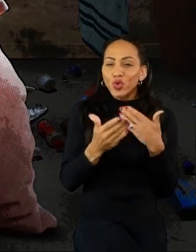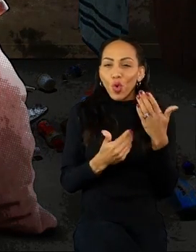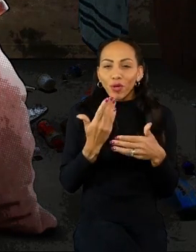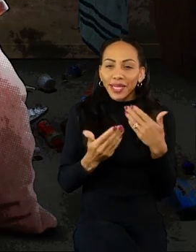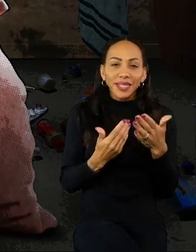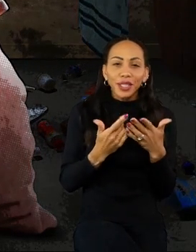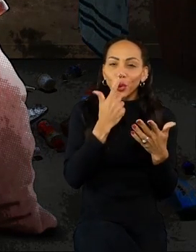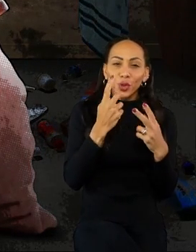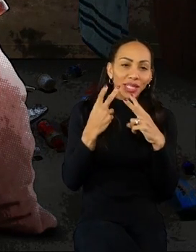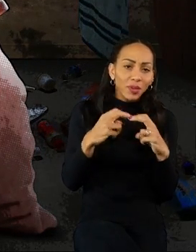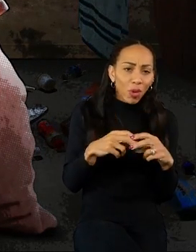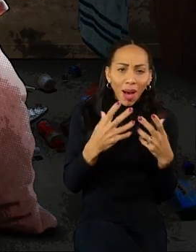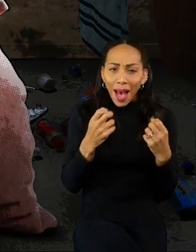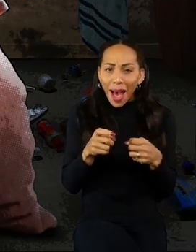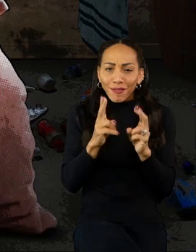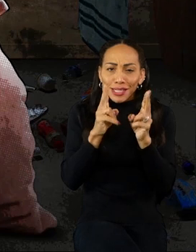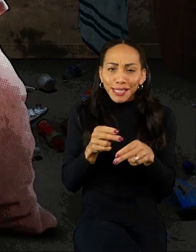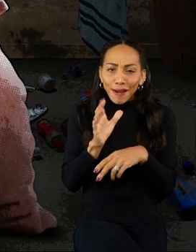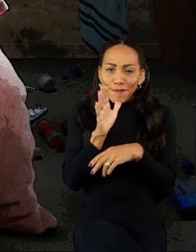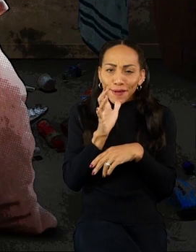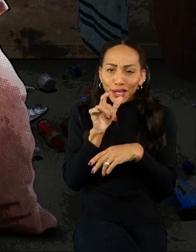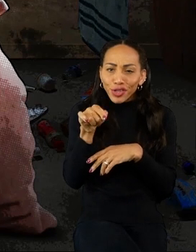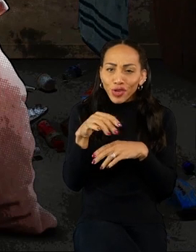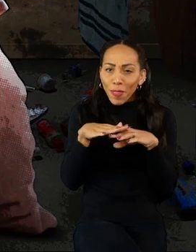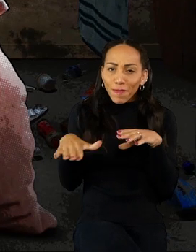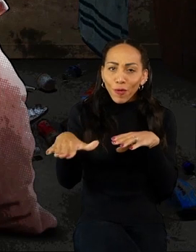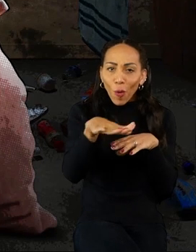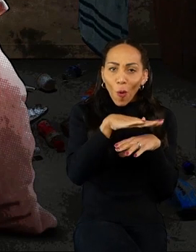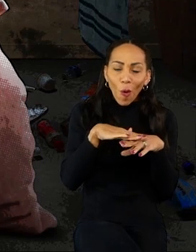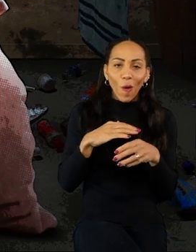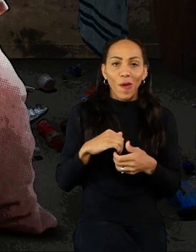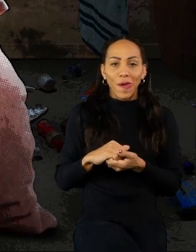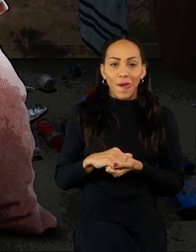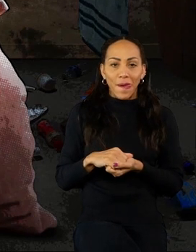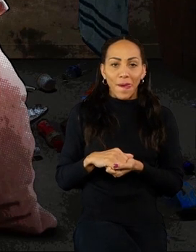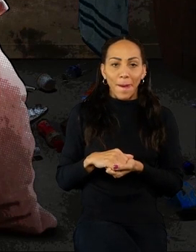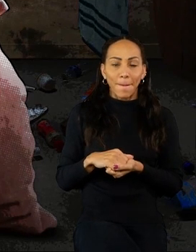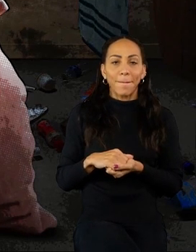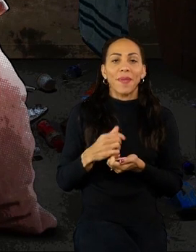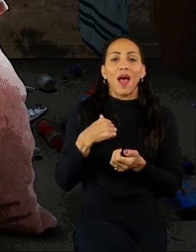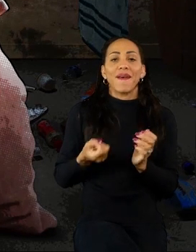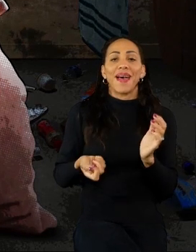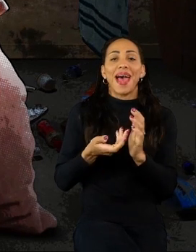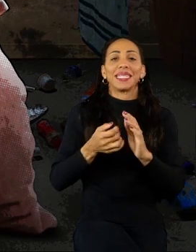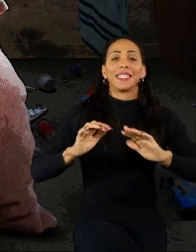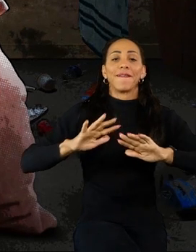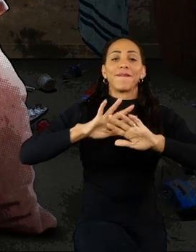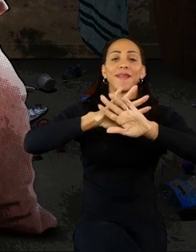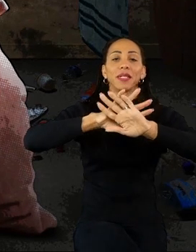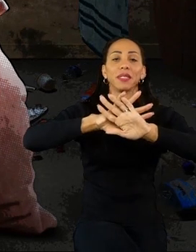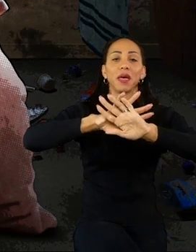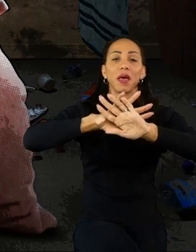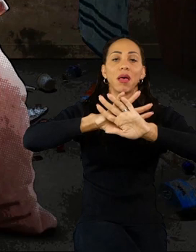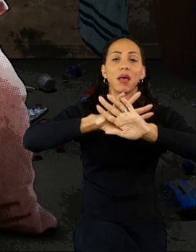actually putting a filter on just so it highlights those bedside table lamps. So you can actually go, you can actually zoom in,